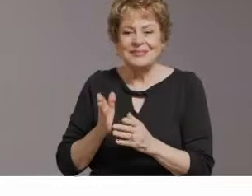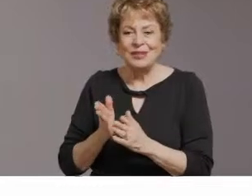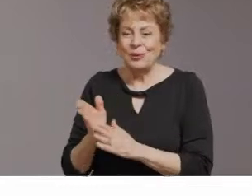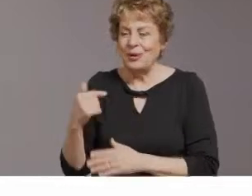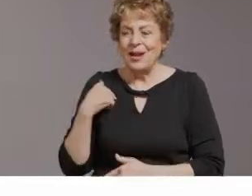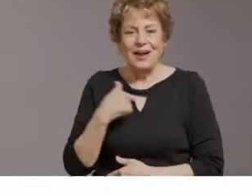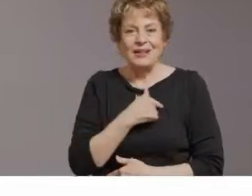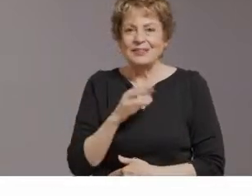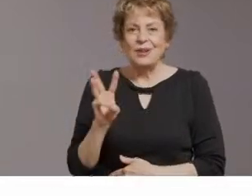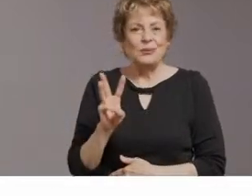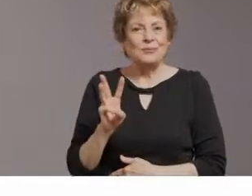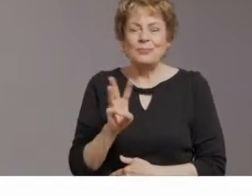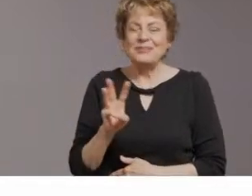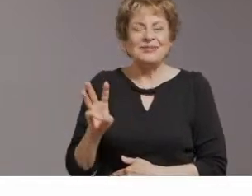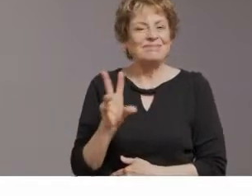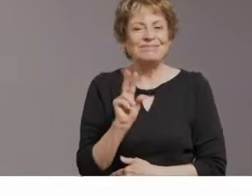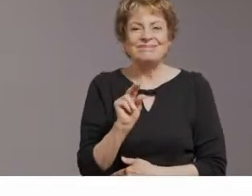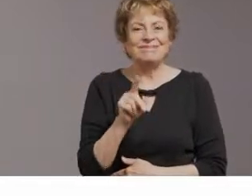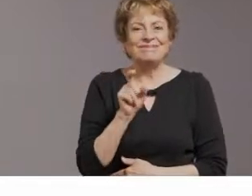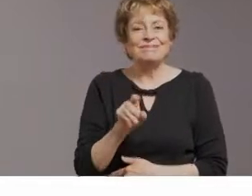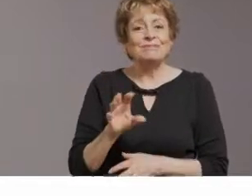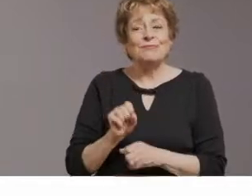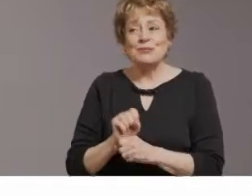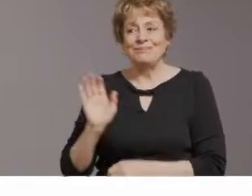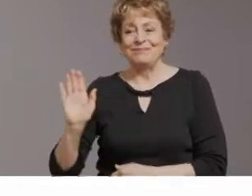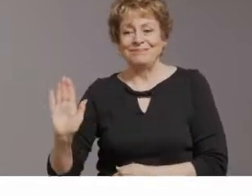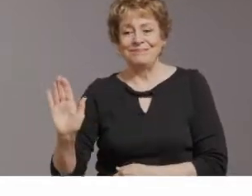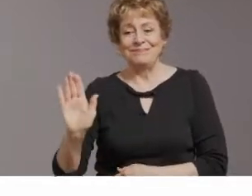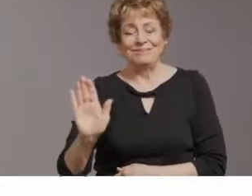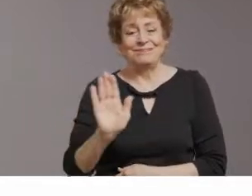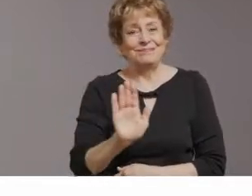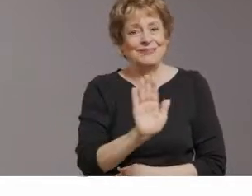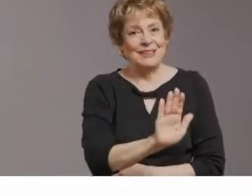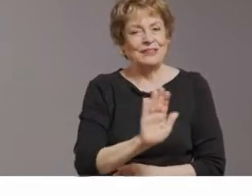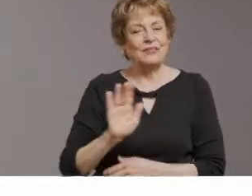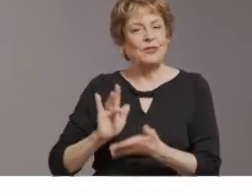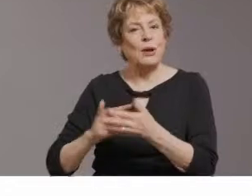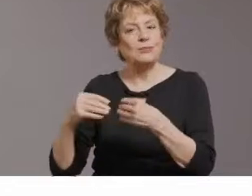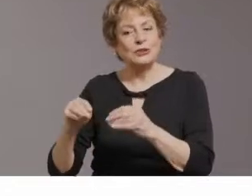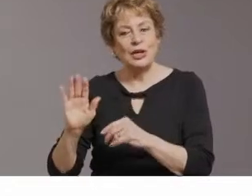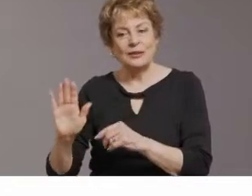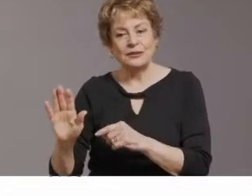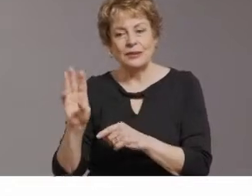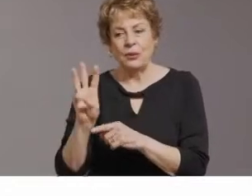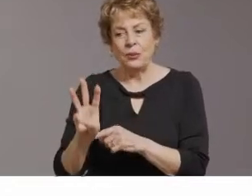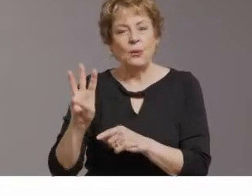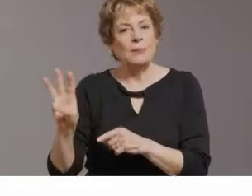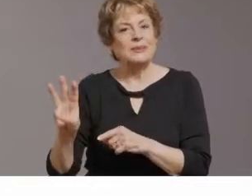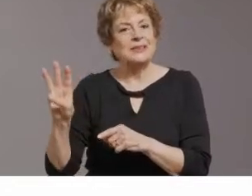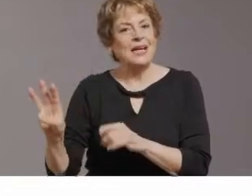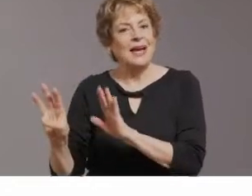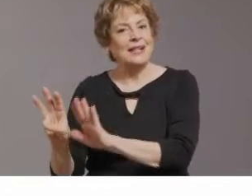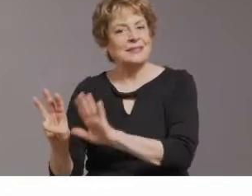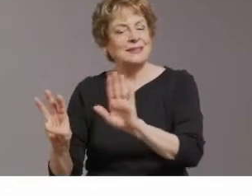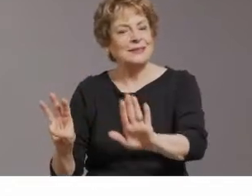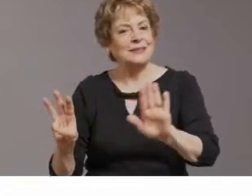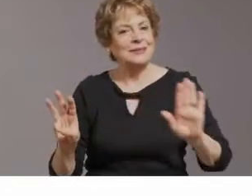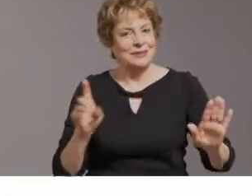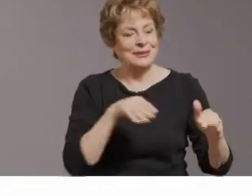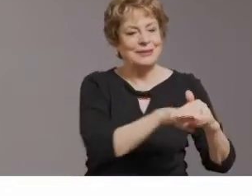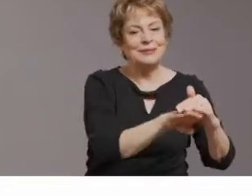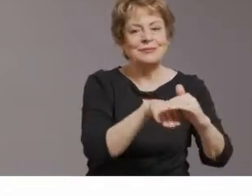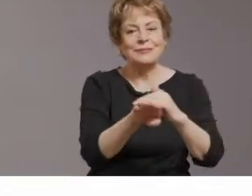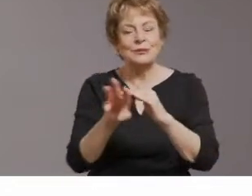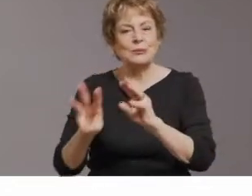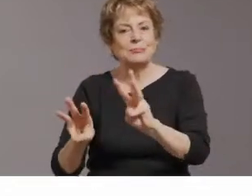podvaccine@azdhs.gov website. So you will want to check their eligibility. You can find the websites to make those appointments